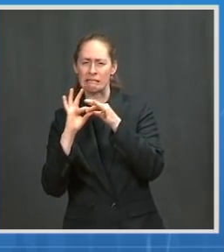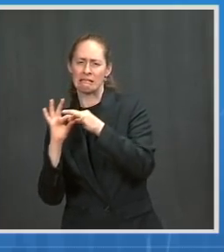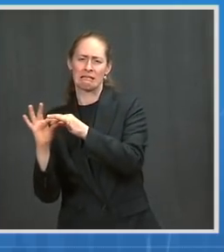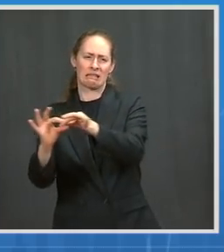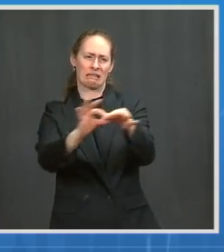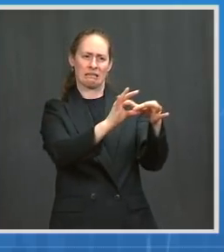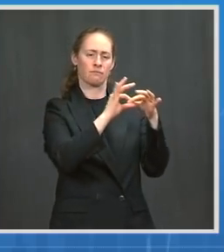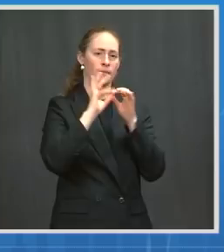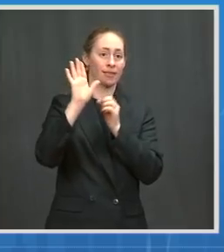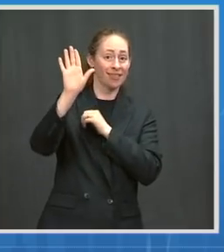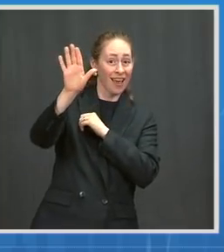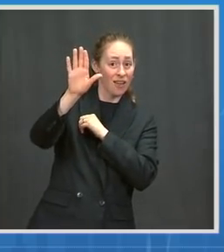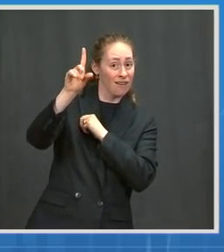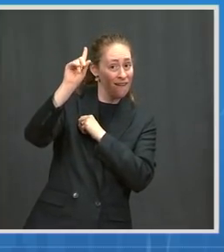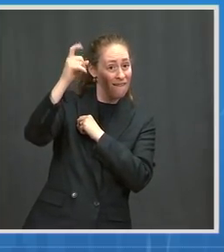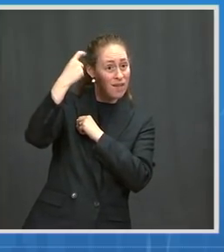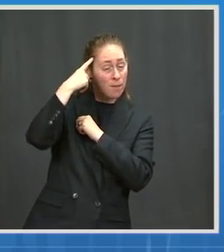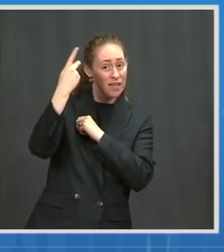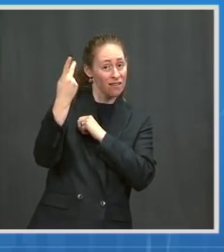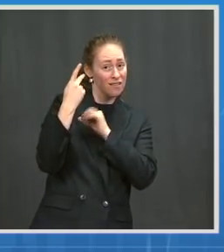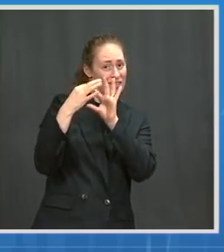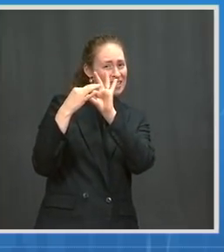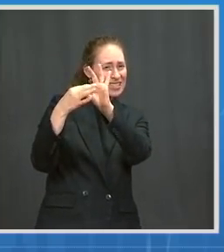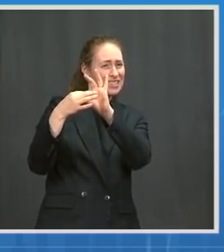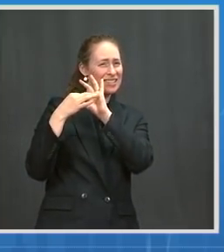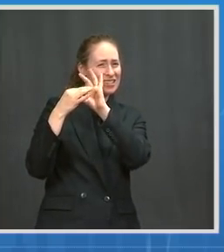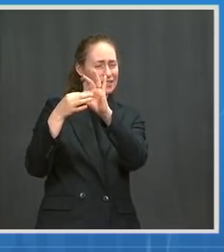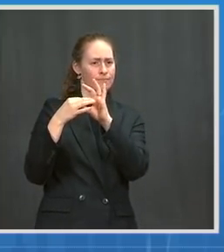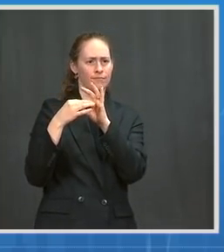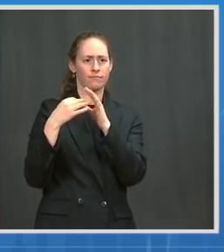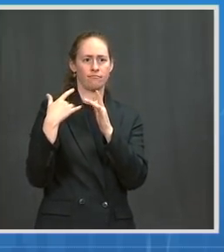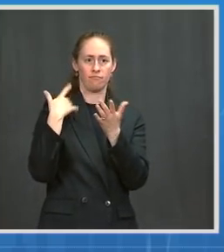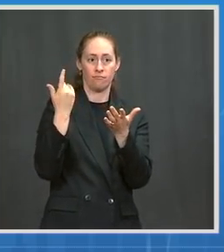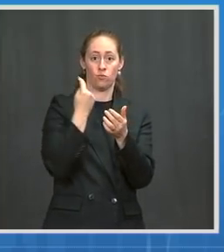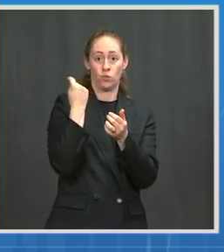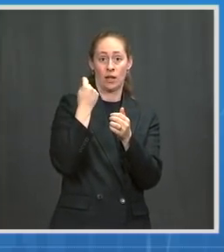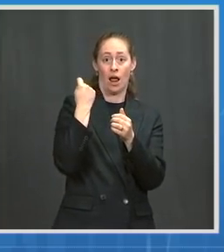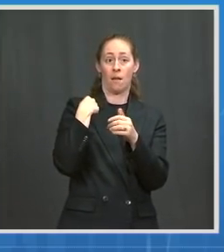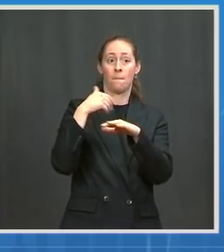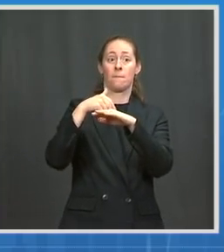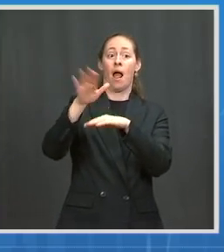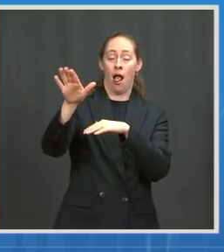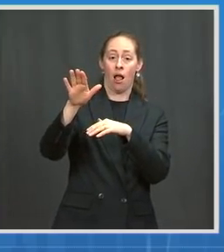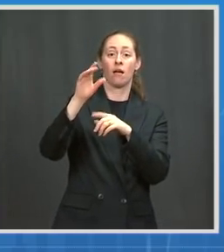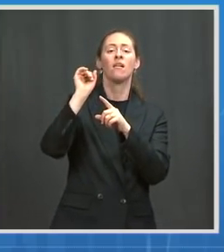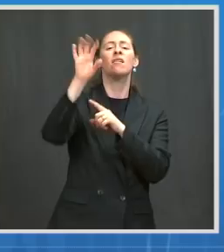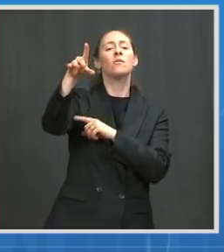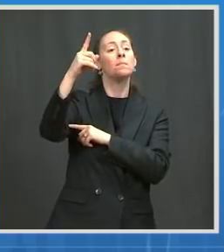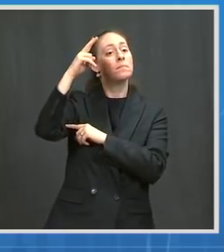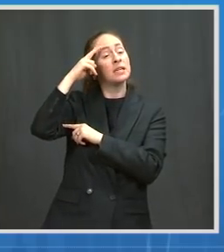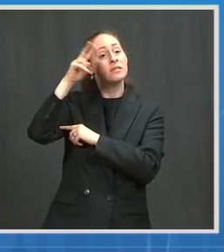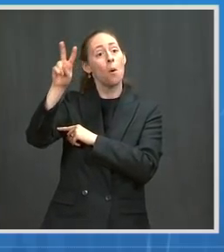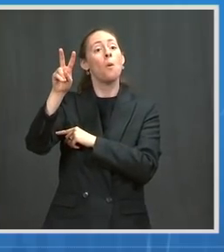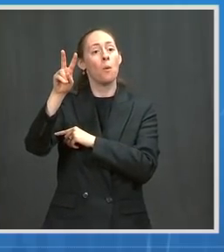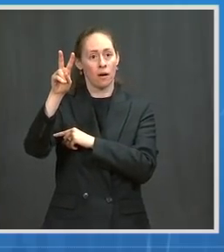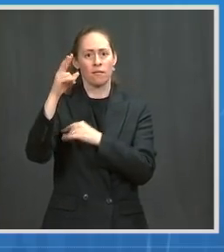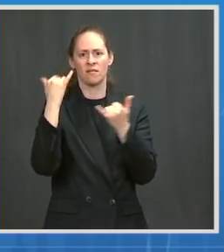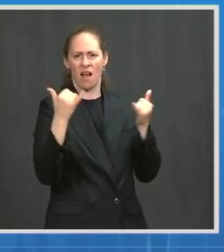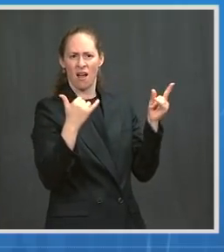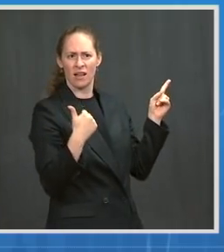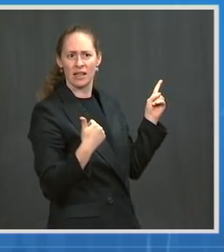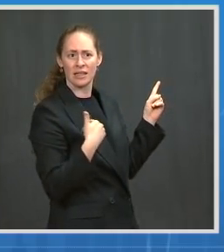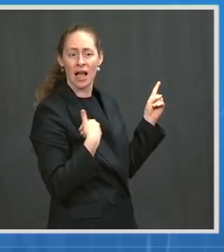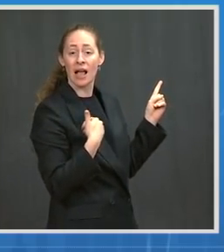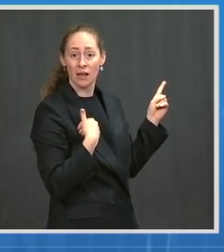well underway now. On Tuesday, doses landed in Mexico. Today, doses are landing in Canada. And